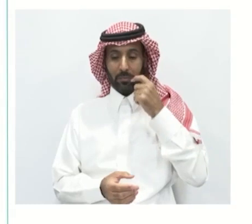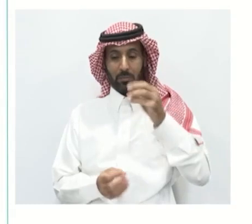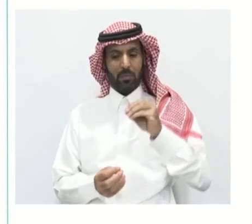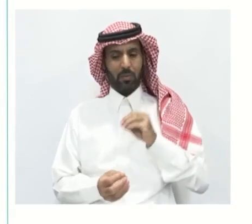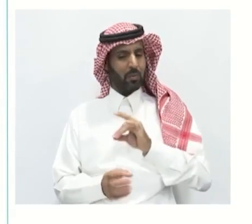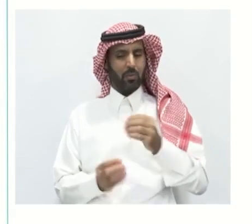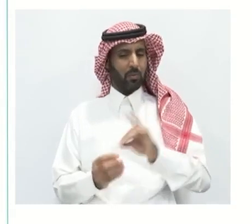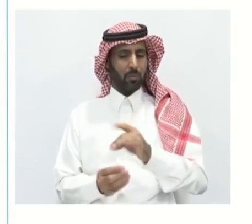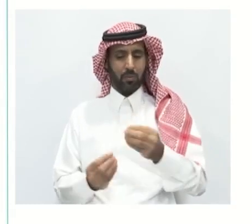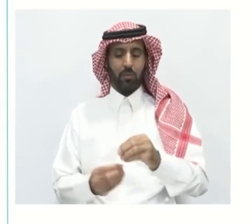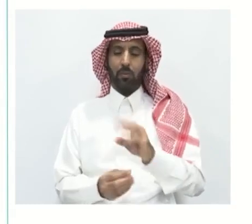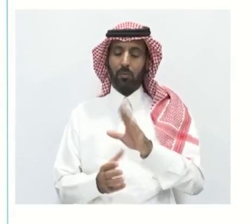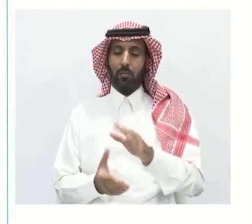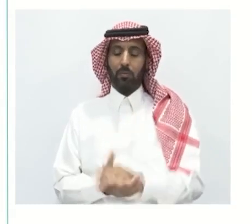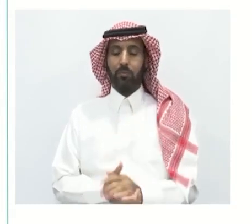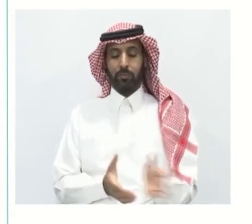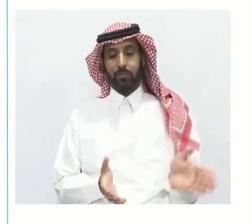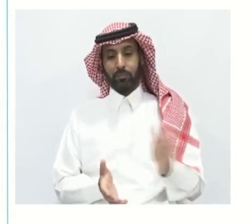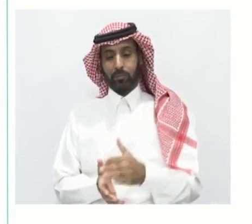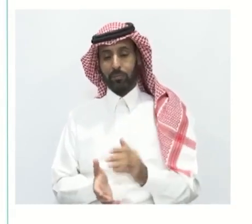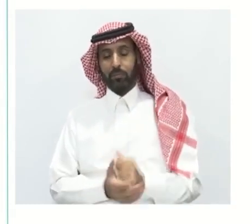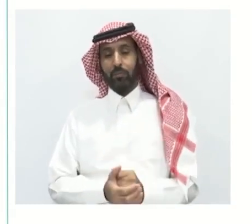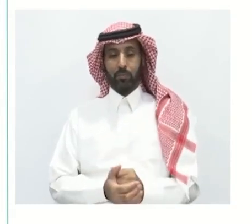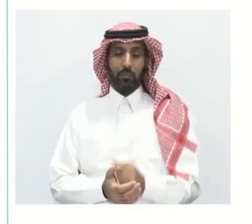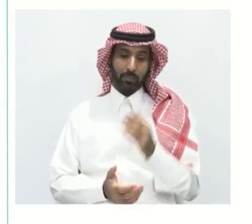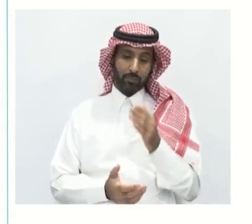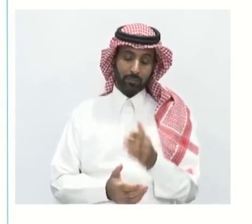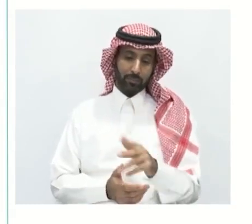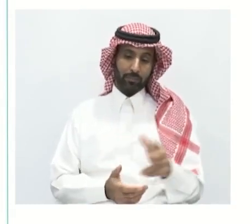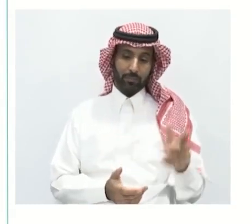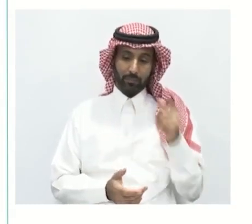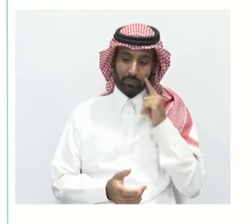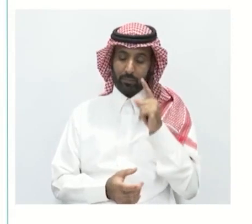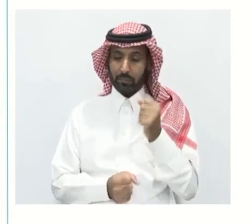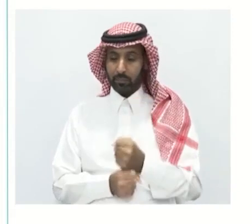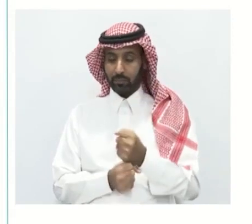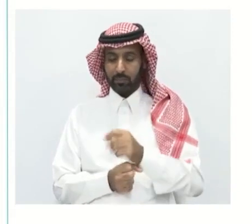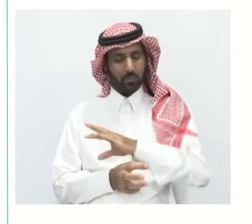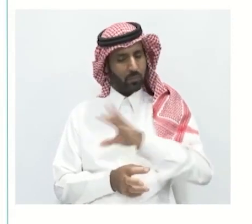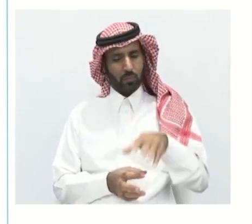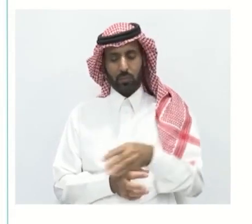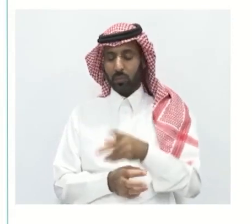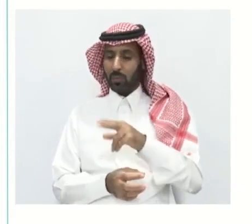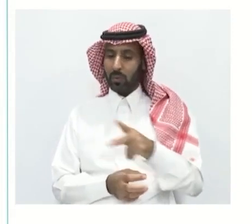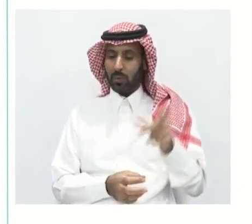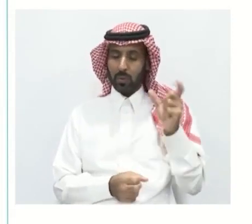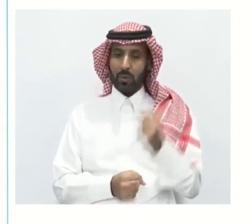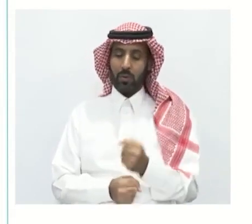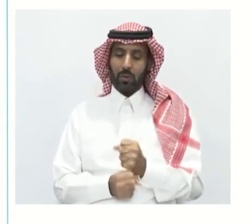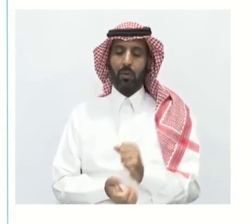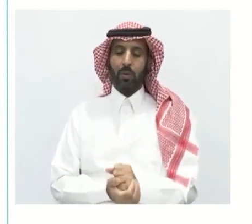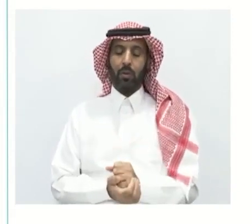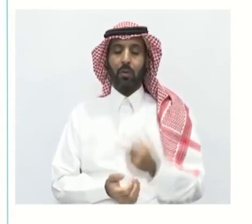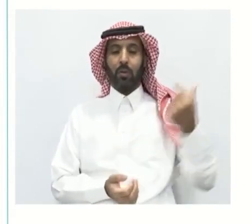letters, just as it is. The second part of the irregular verbs, where you change the whole verb. Like,